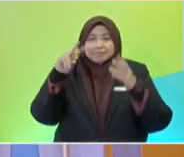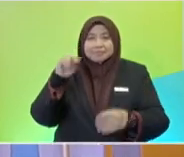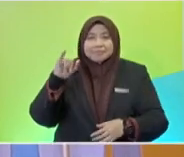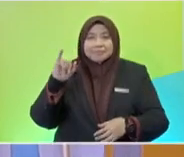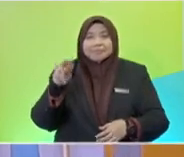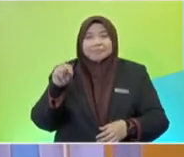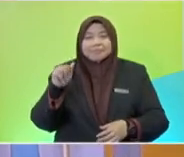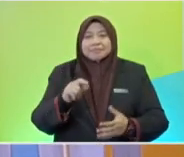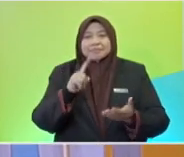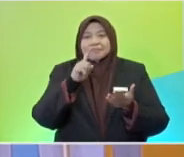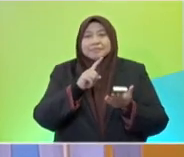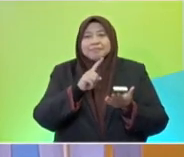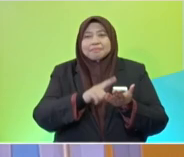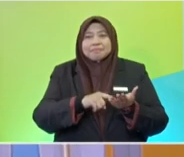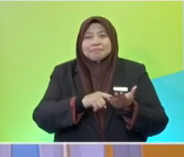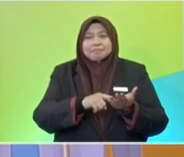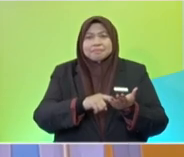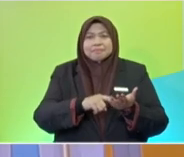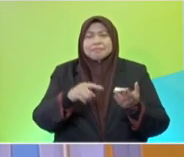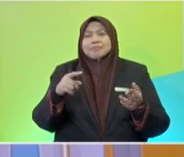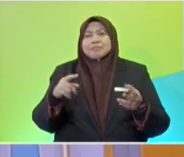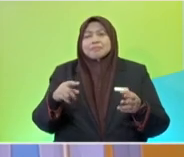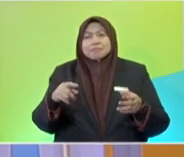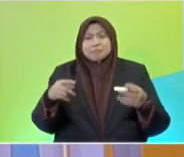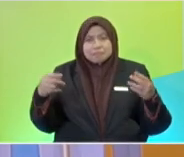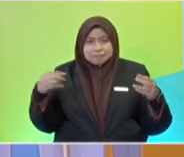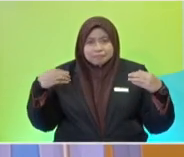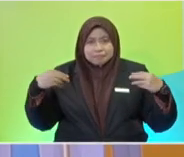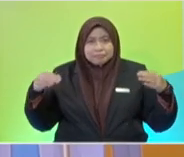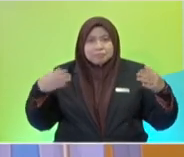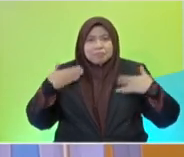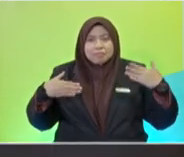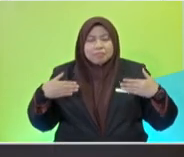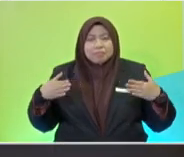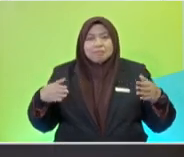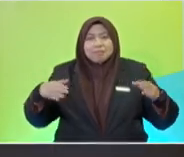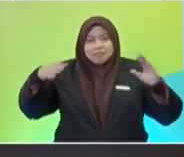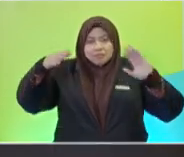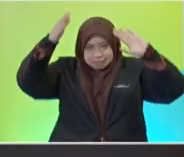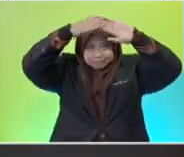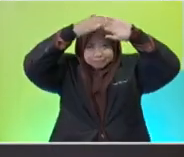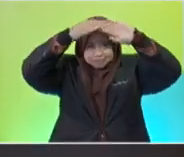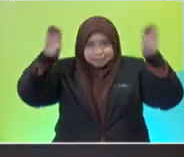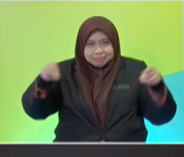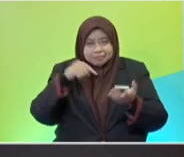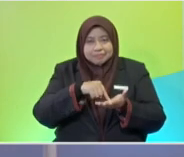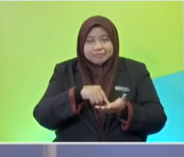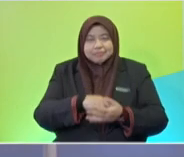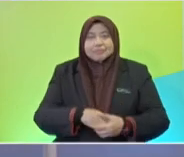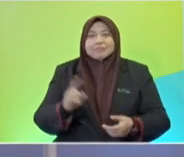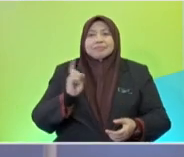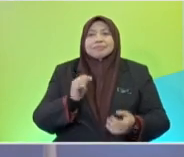Teacher Nina, what does this gorilla got to do with our lesson, or what are we actually learning for this segment? Okay, for this segment, we are actually going to see